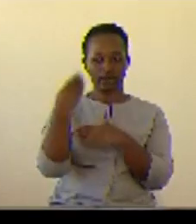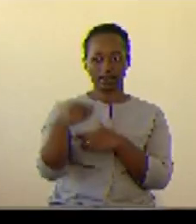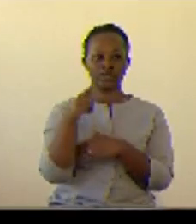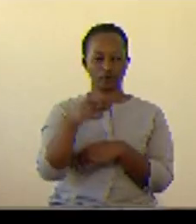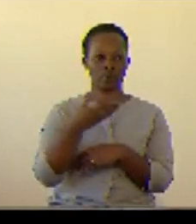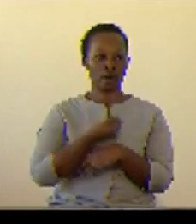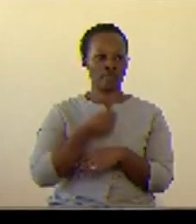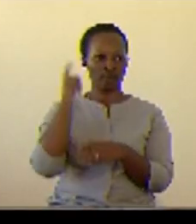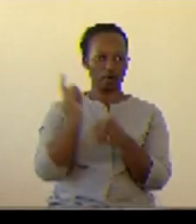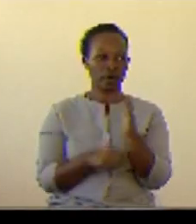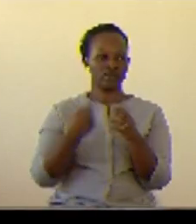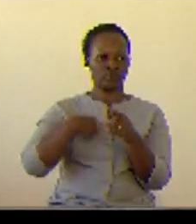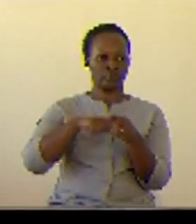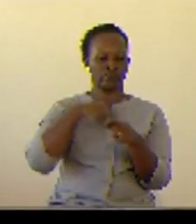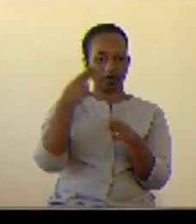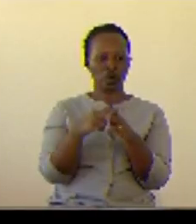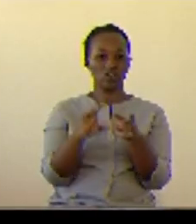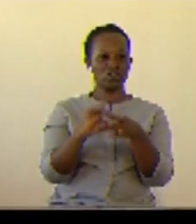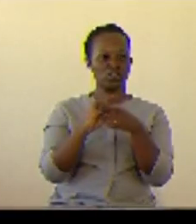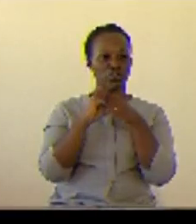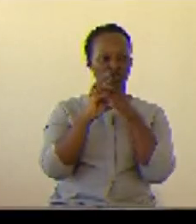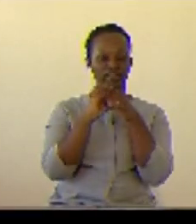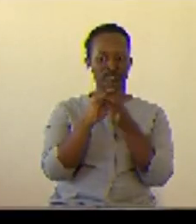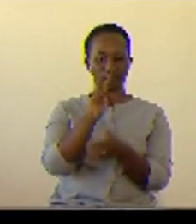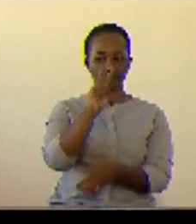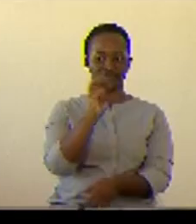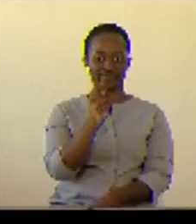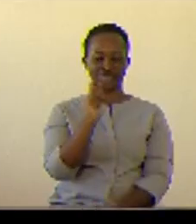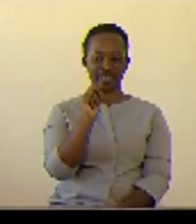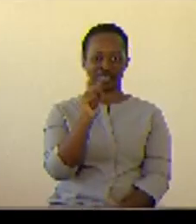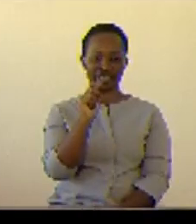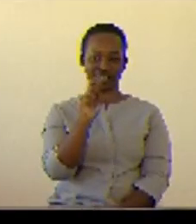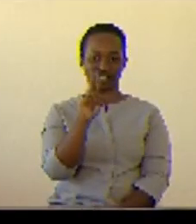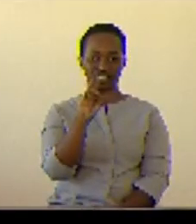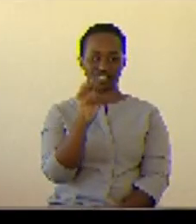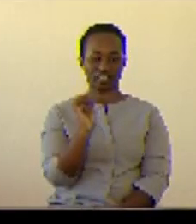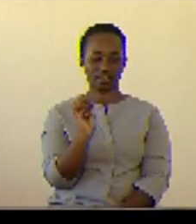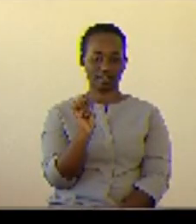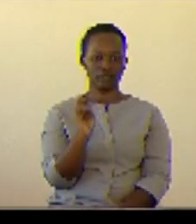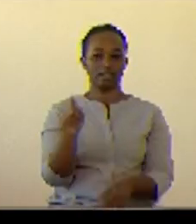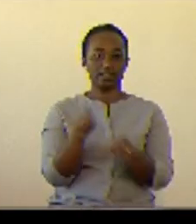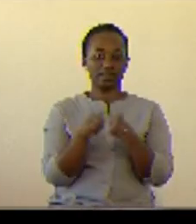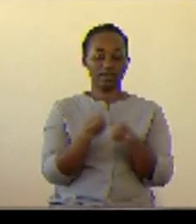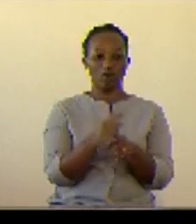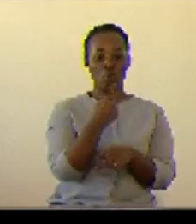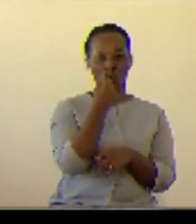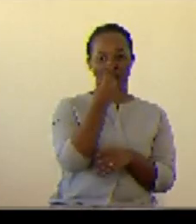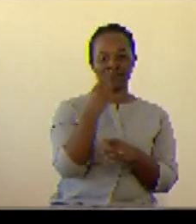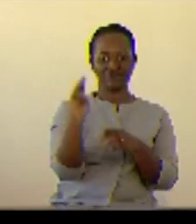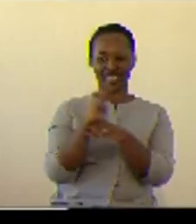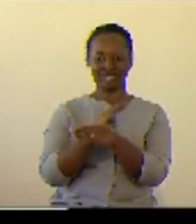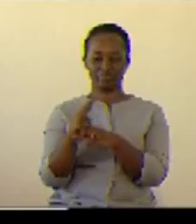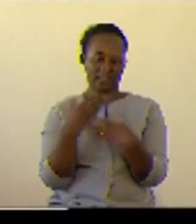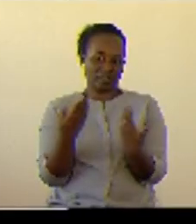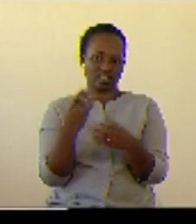joint venture. Joint, which means one. Venture. A venture is an enterprise. It's an enterprise, but which